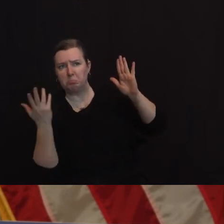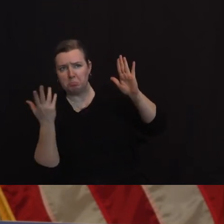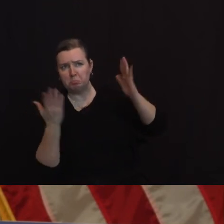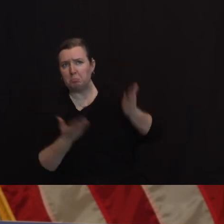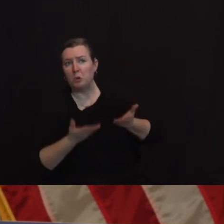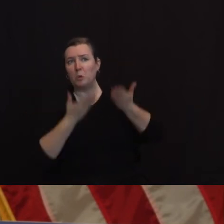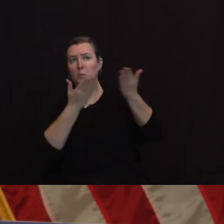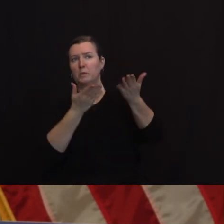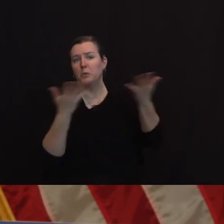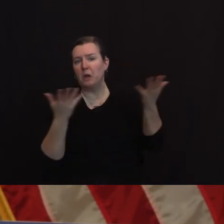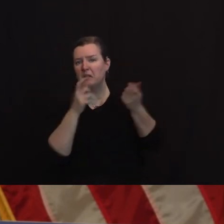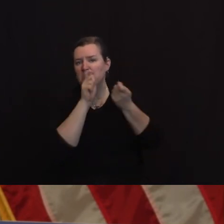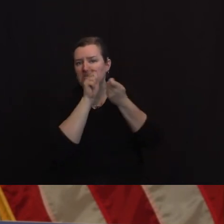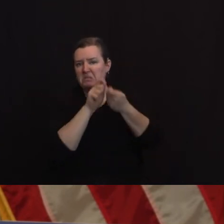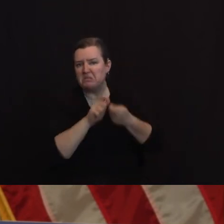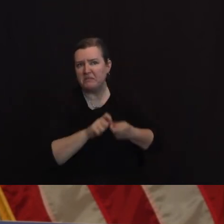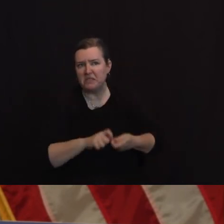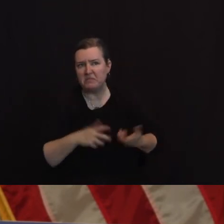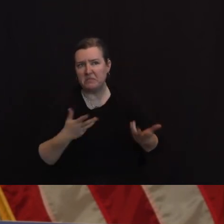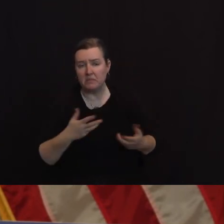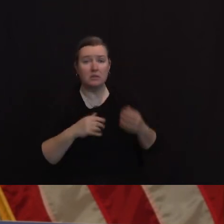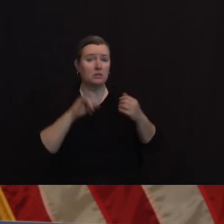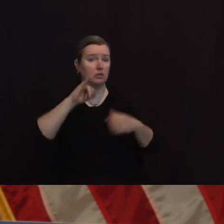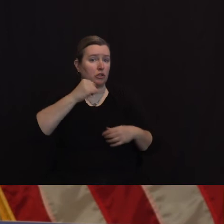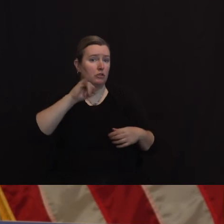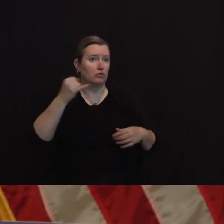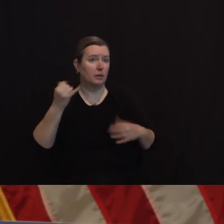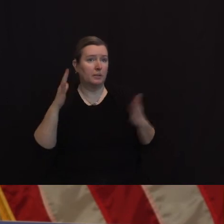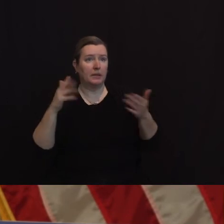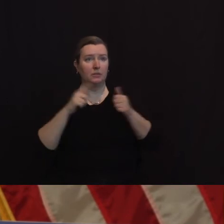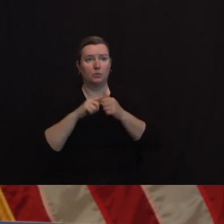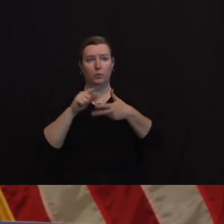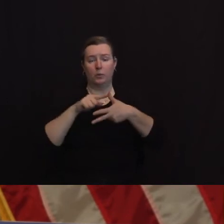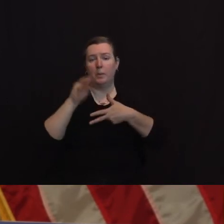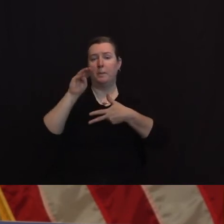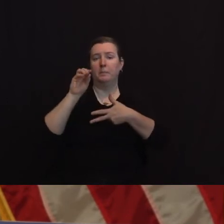its attributes, compared to the Moderna and the Pfizer vaccines, because they